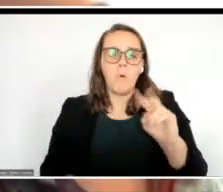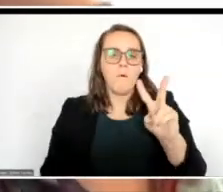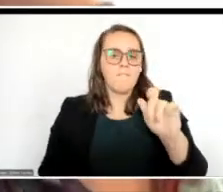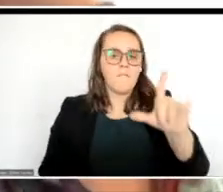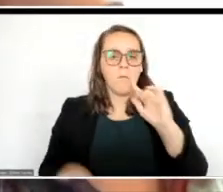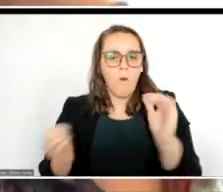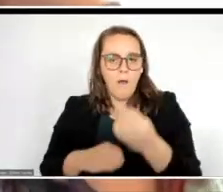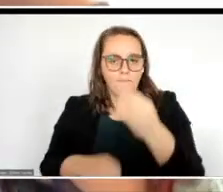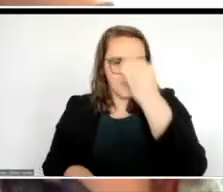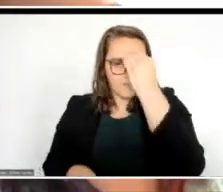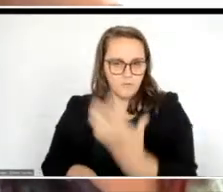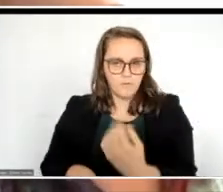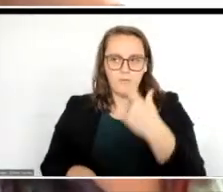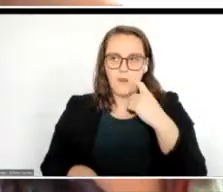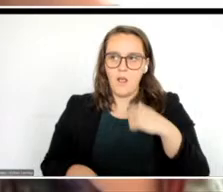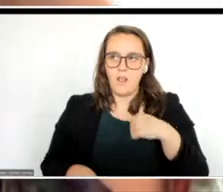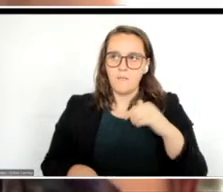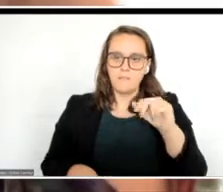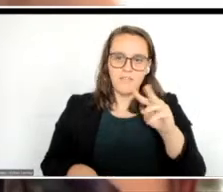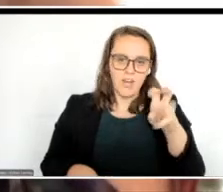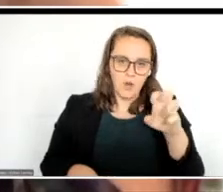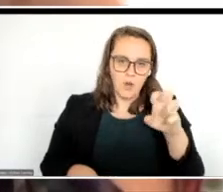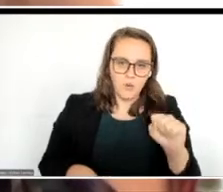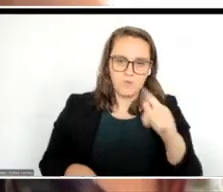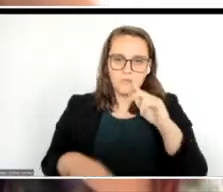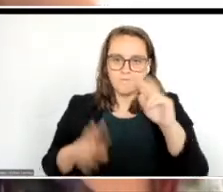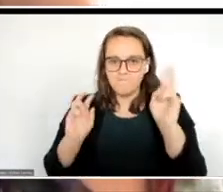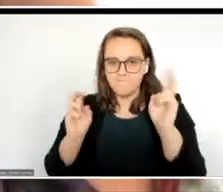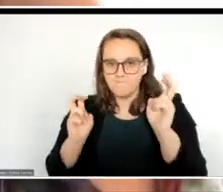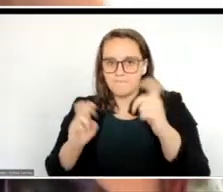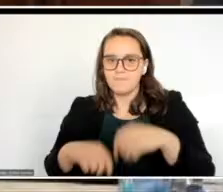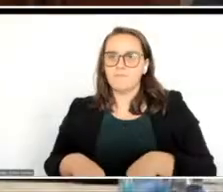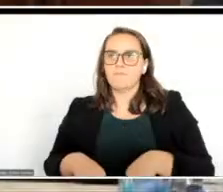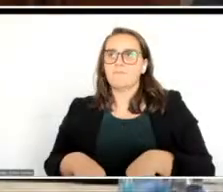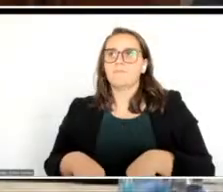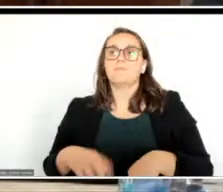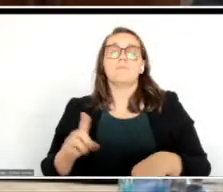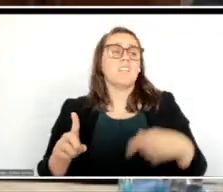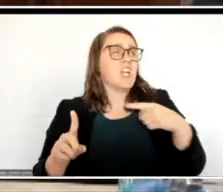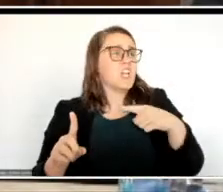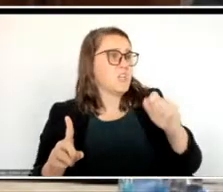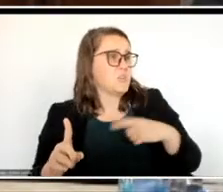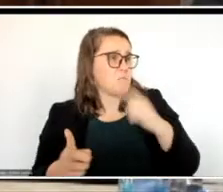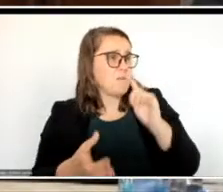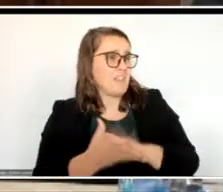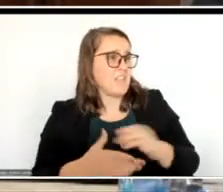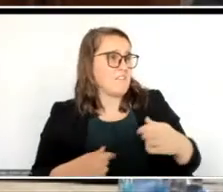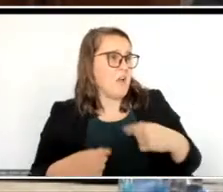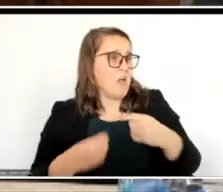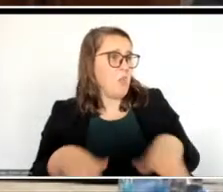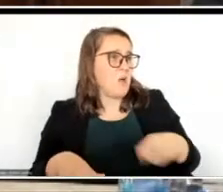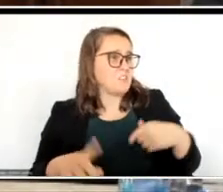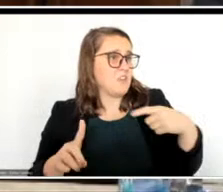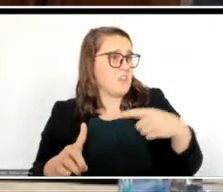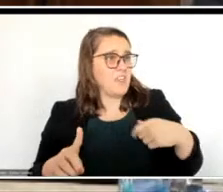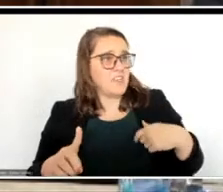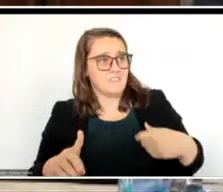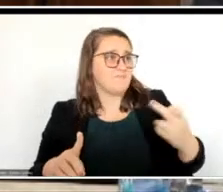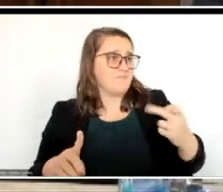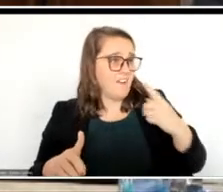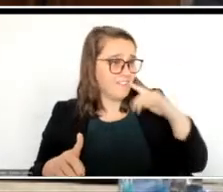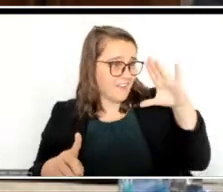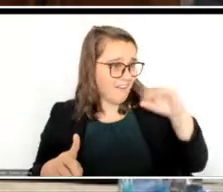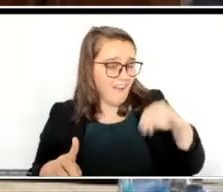was doing. And he was looking at the TV and he said, can you believe I lost to this effing guy? Mark raised it with me on the 18th.